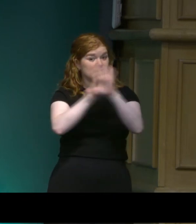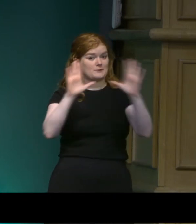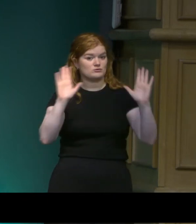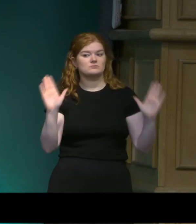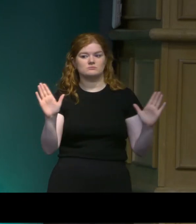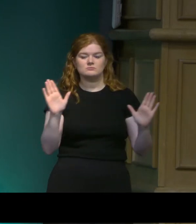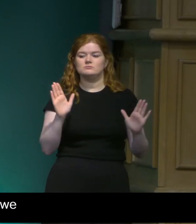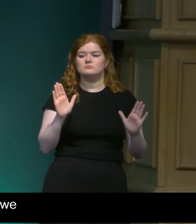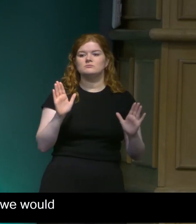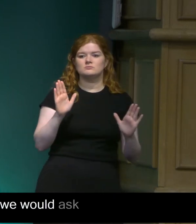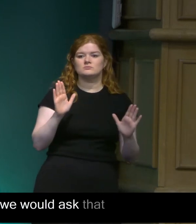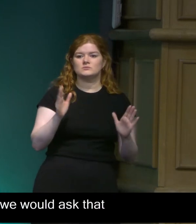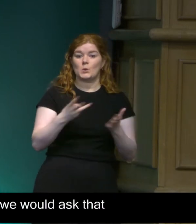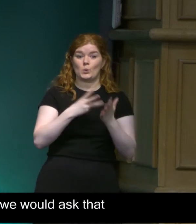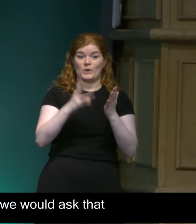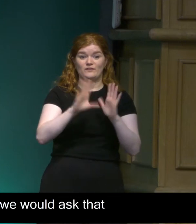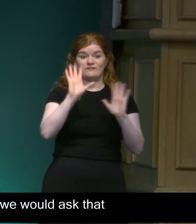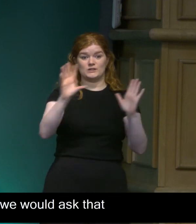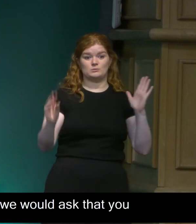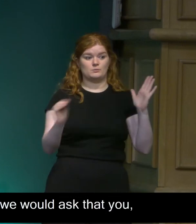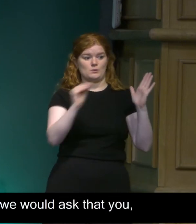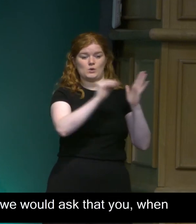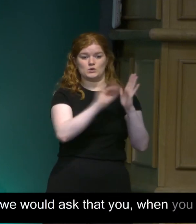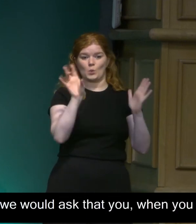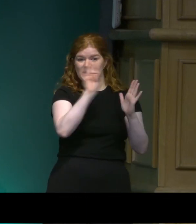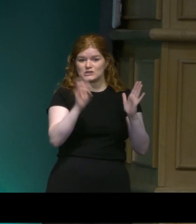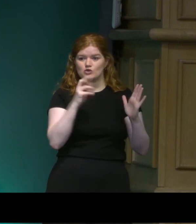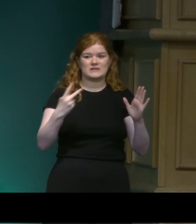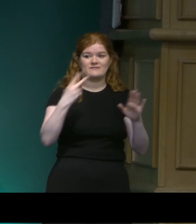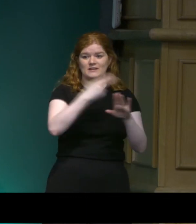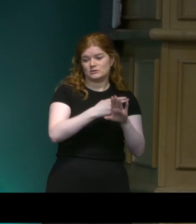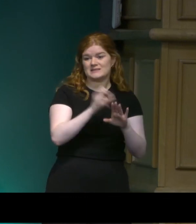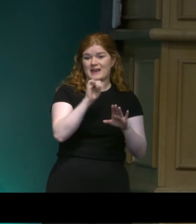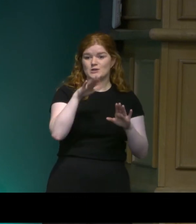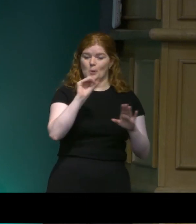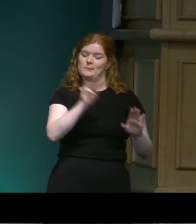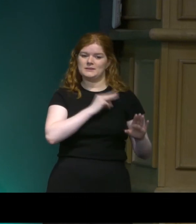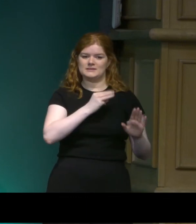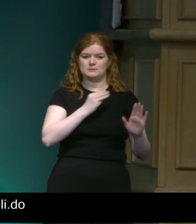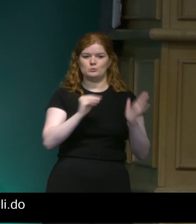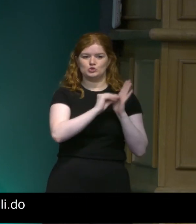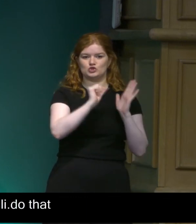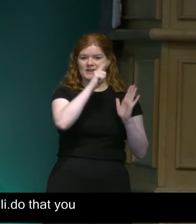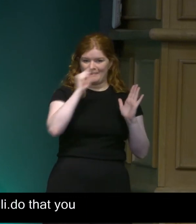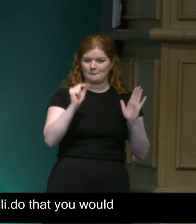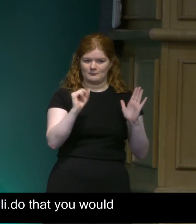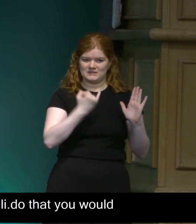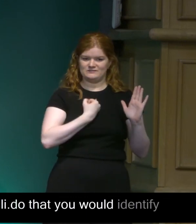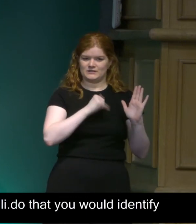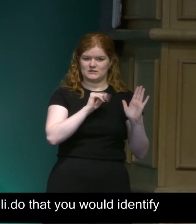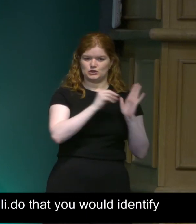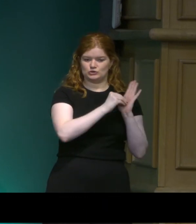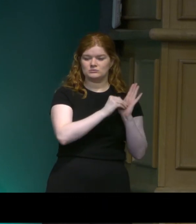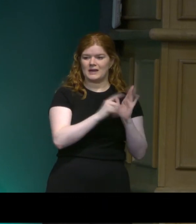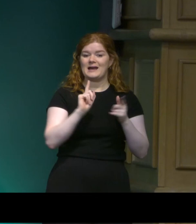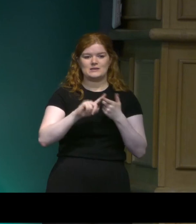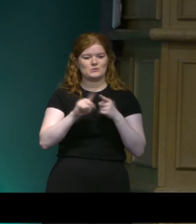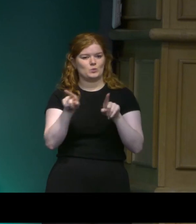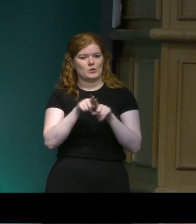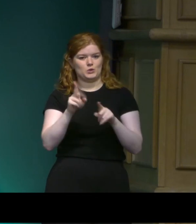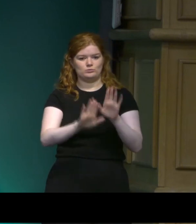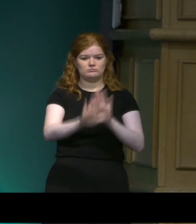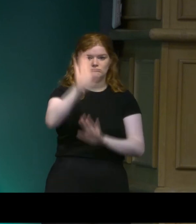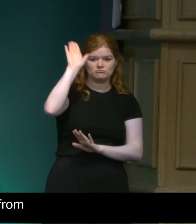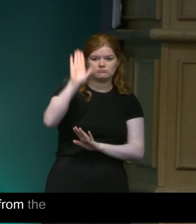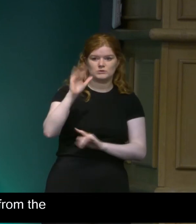ask that you when you post a question or intervention on slider that you would identify yourself and similarly when you speak from the